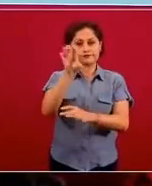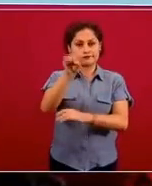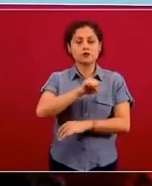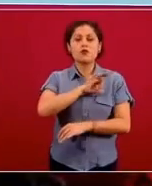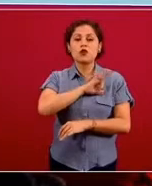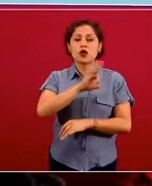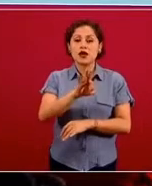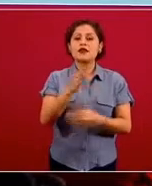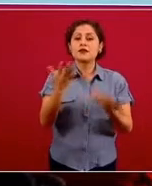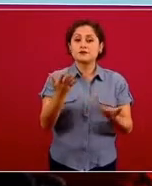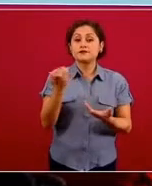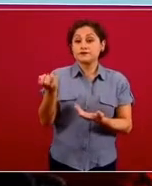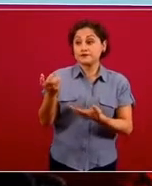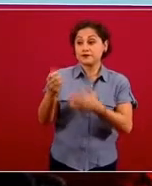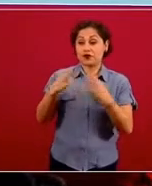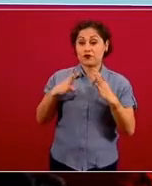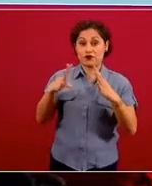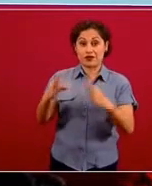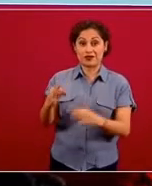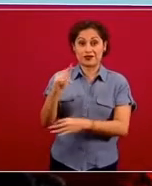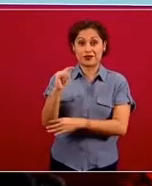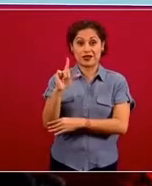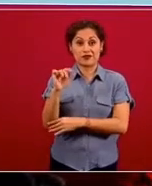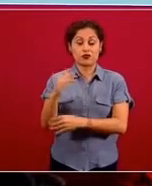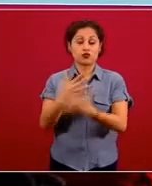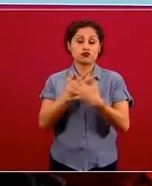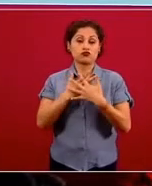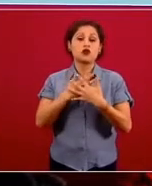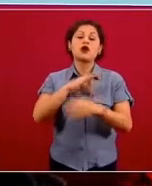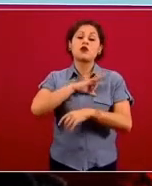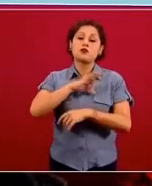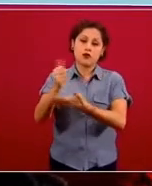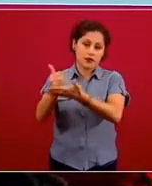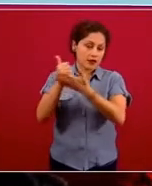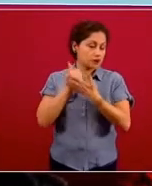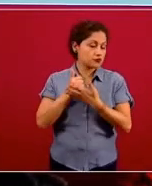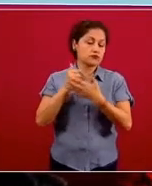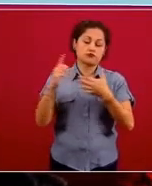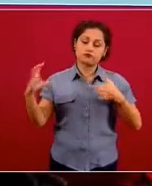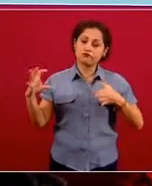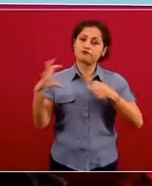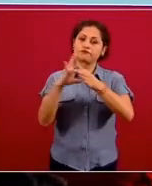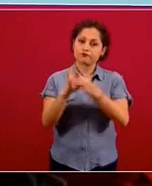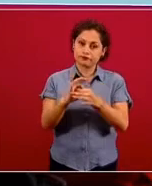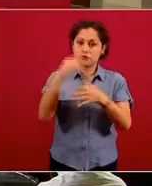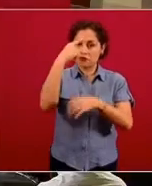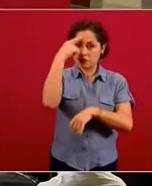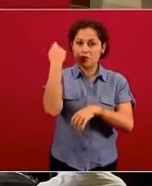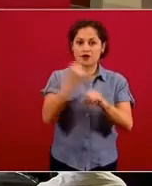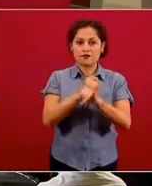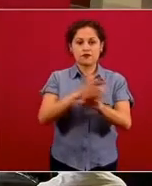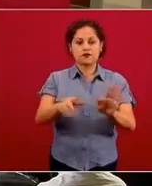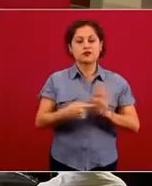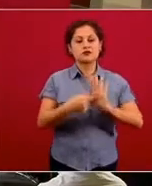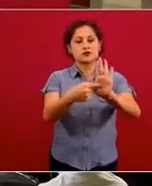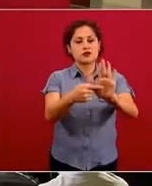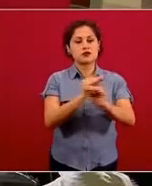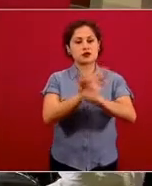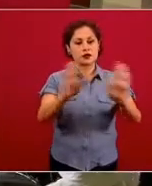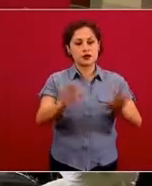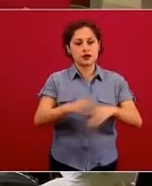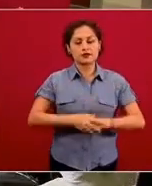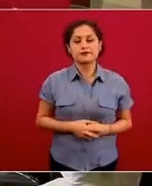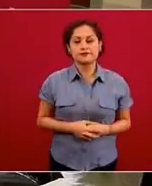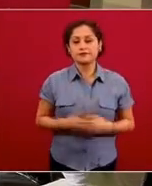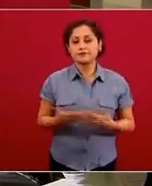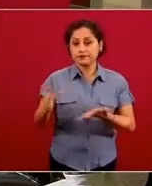sharing information with people with disabilities. And this is an extremely important ally for us in terms